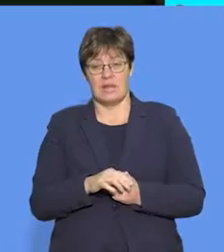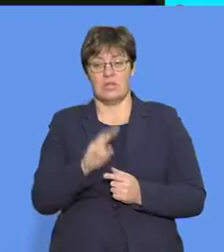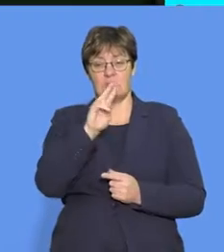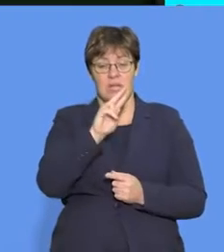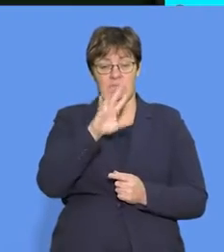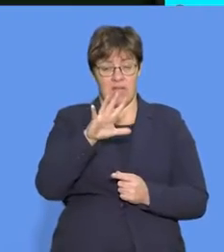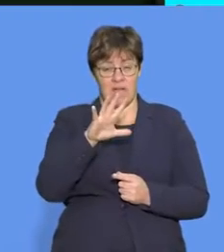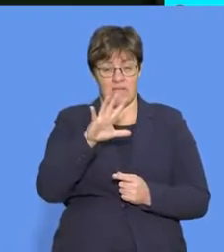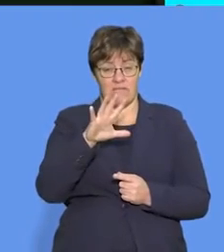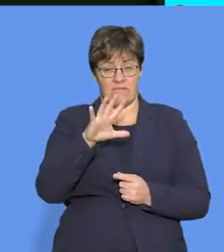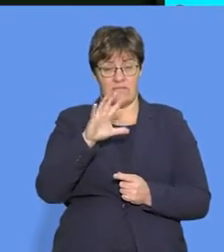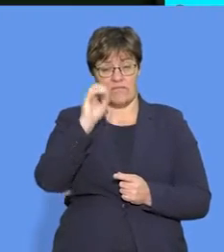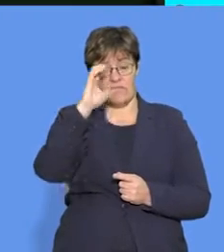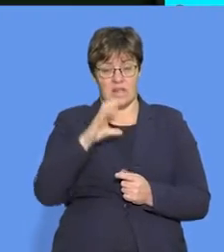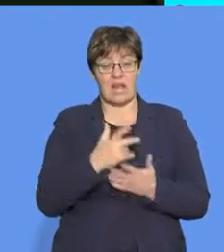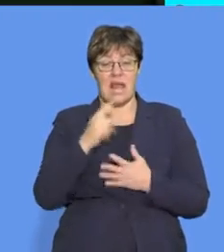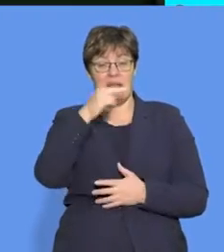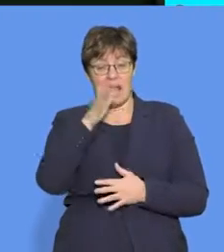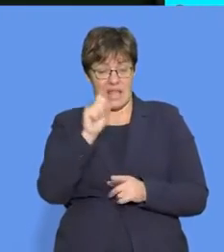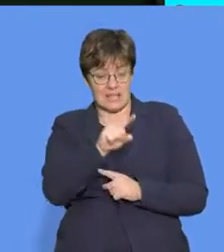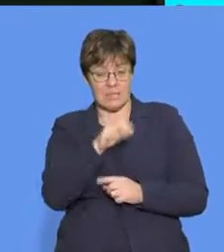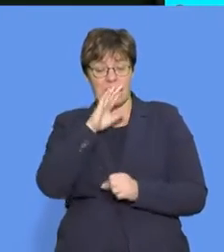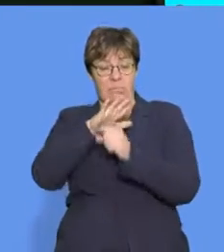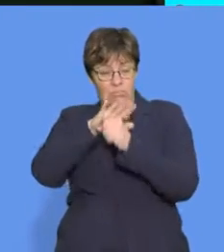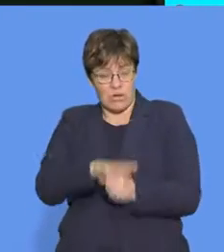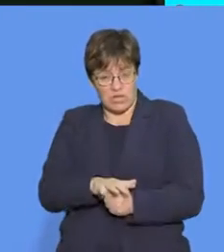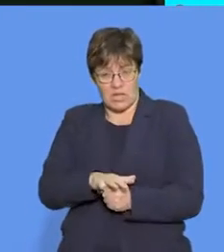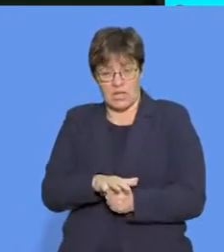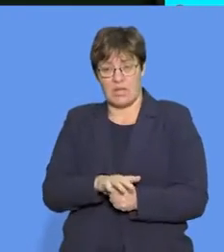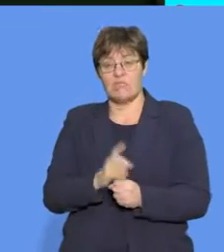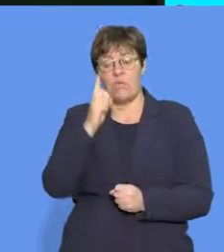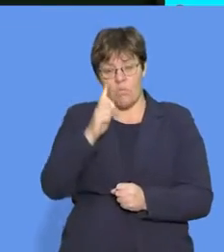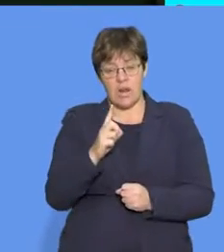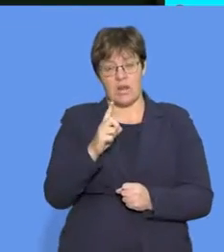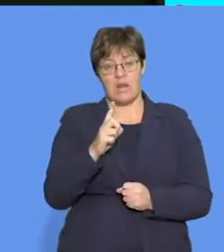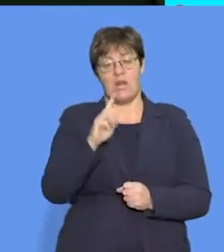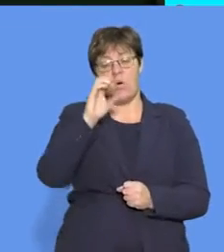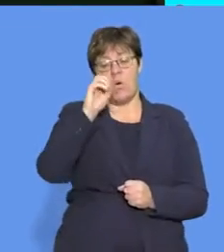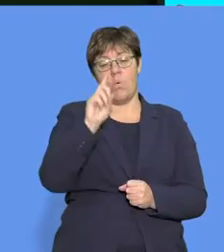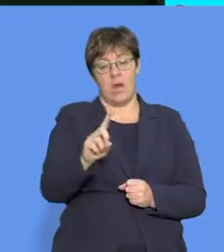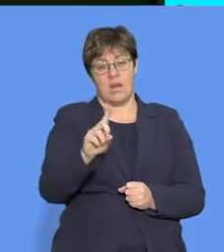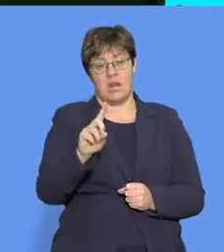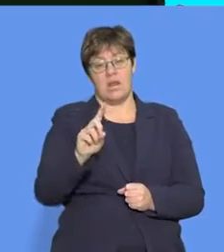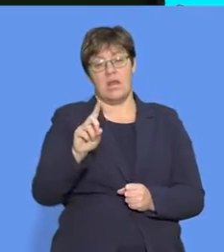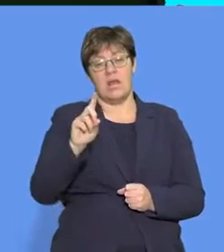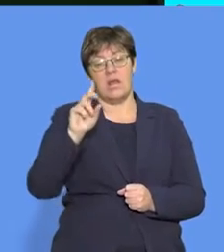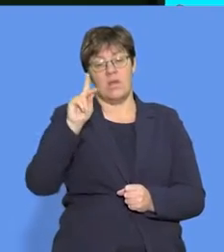Celsius, and if it involves gases, and only if it involves gases, must the pressure of those gases be 1